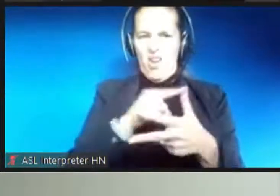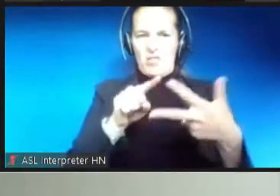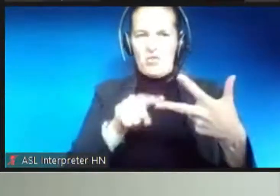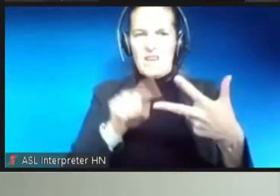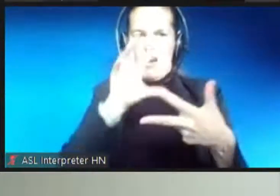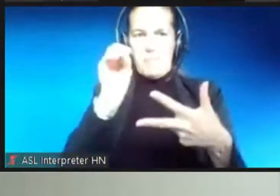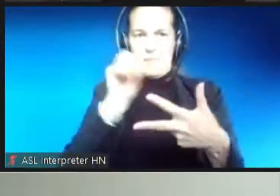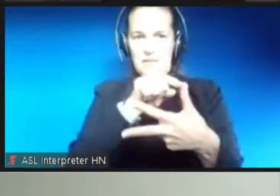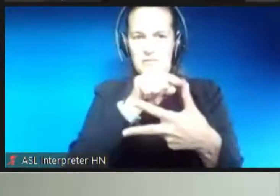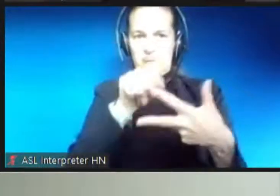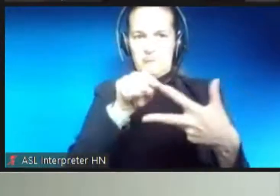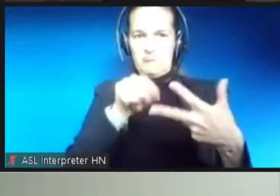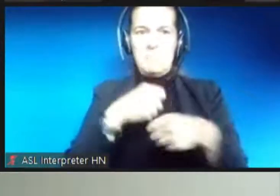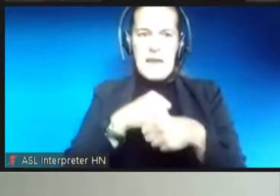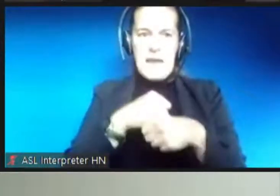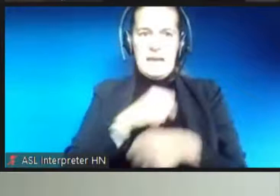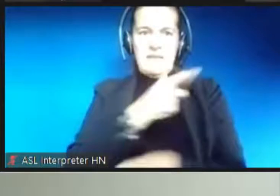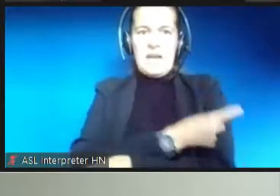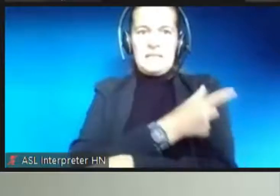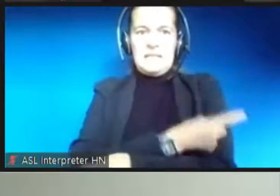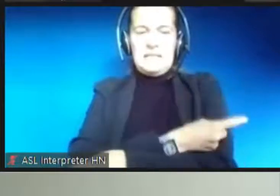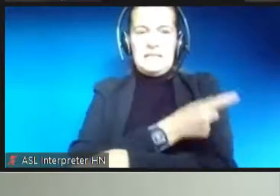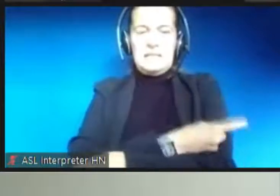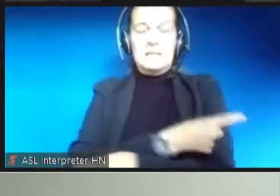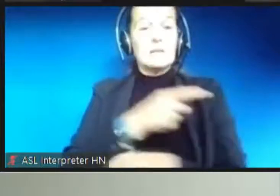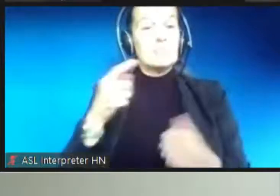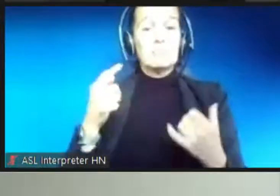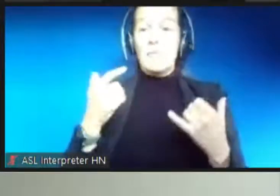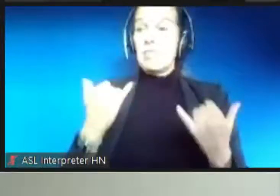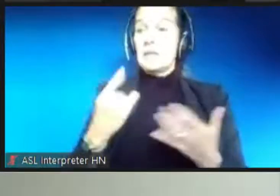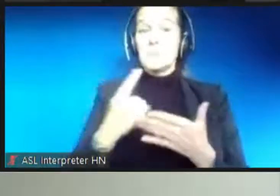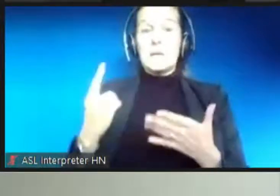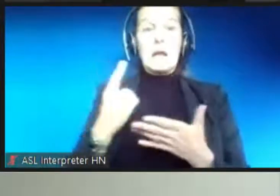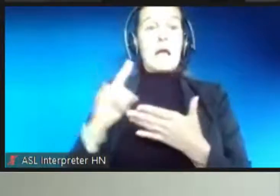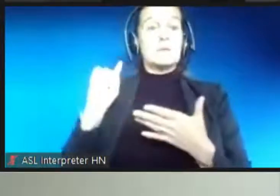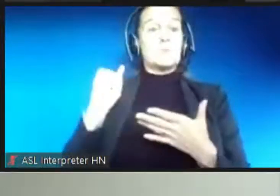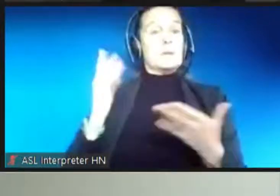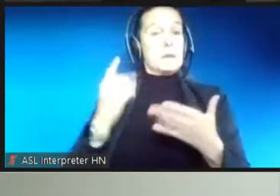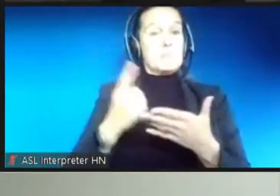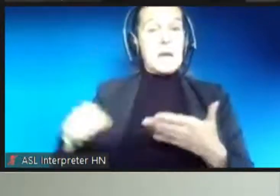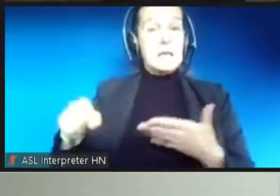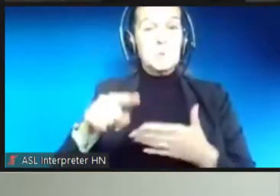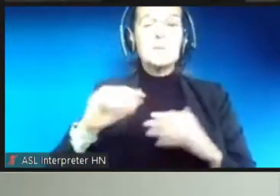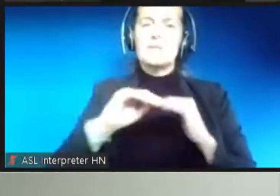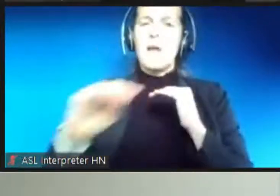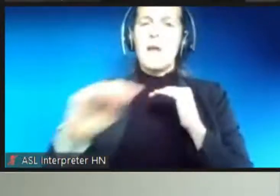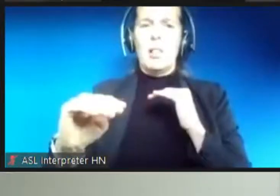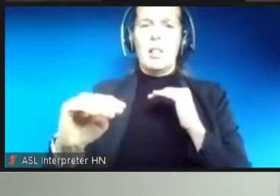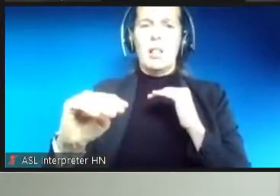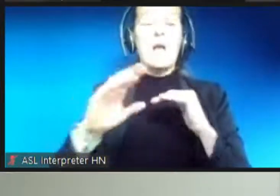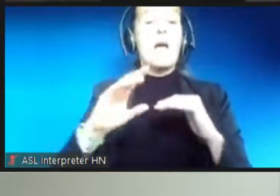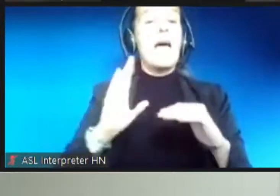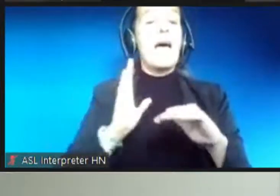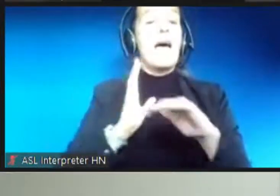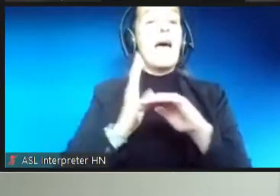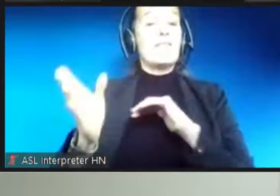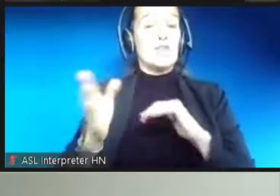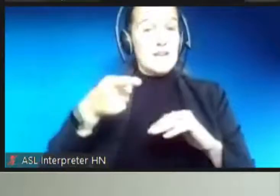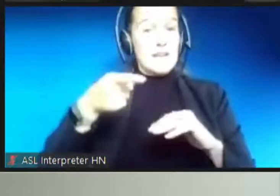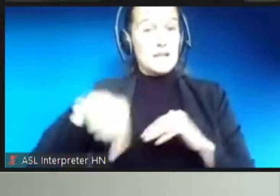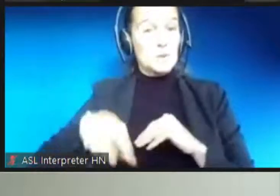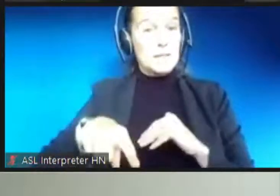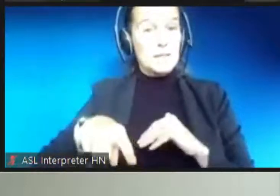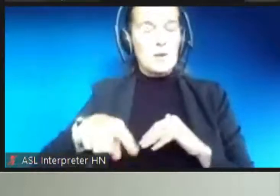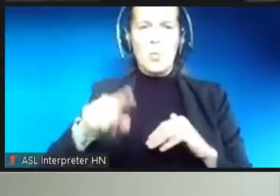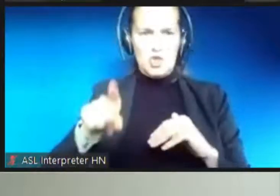are, have been sort of stable this week, last week, and possibly next week, but that after that, we should be seeing a significant